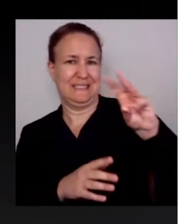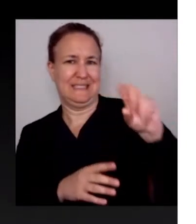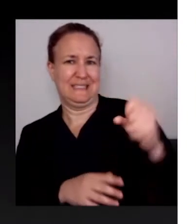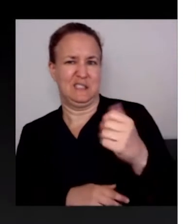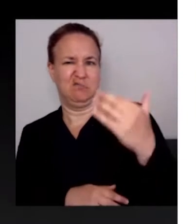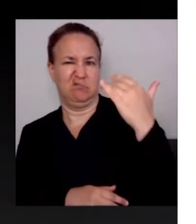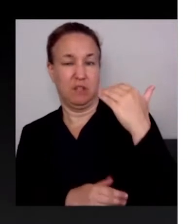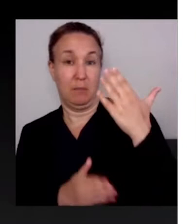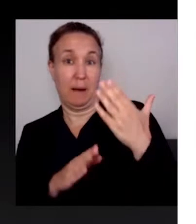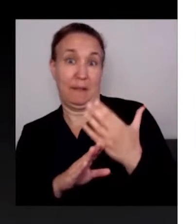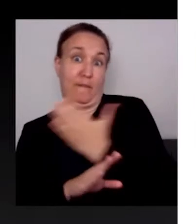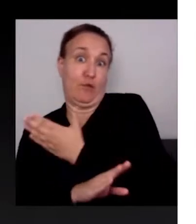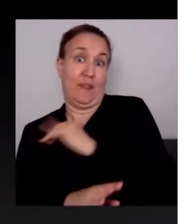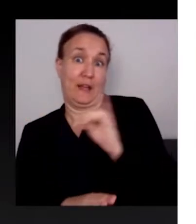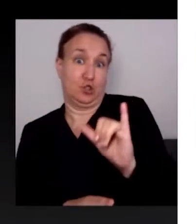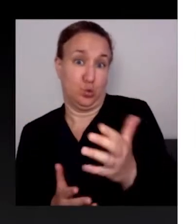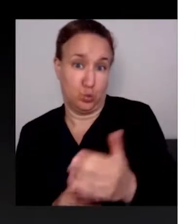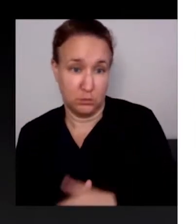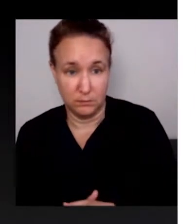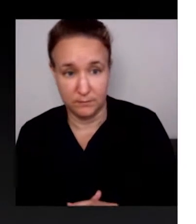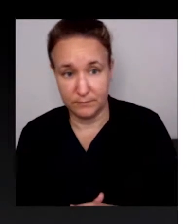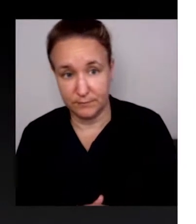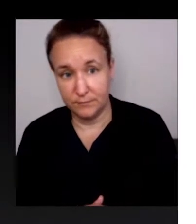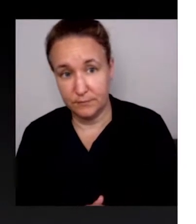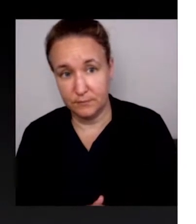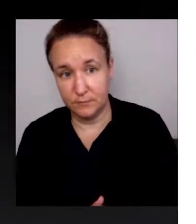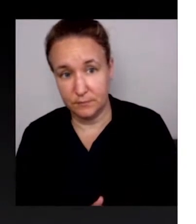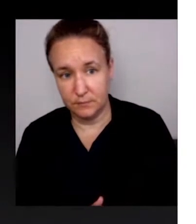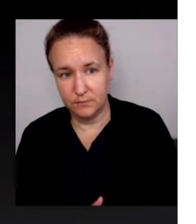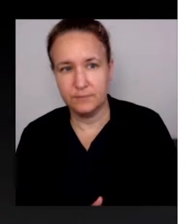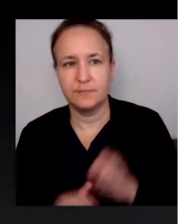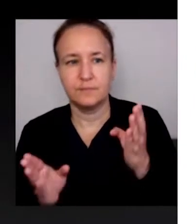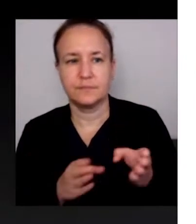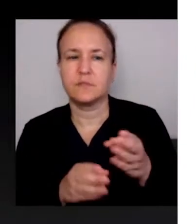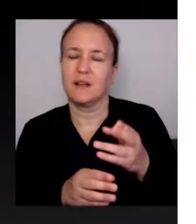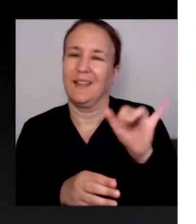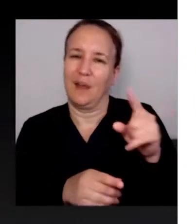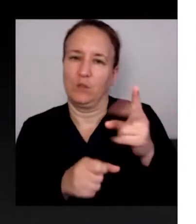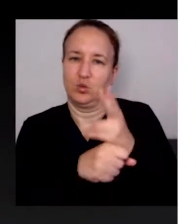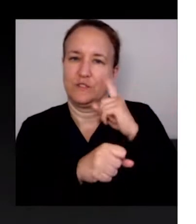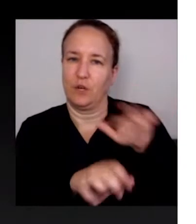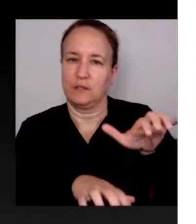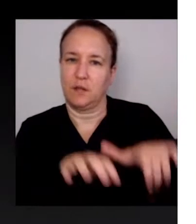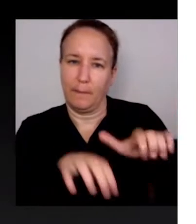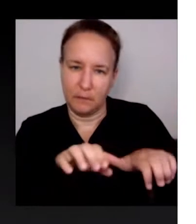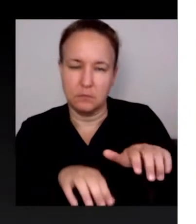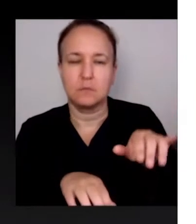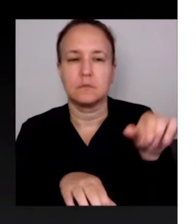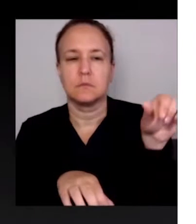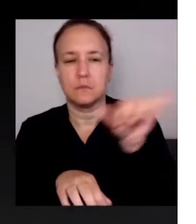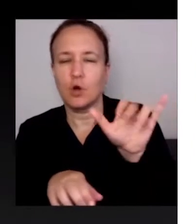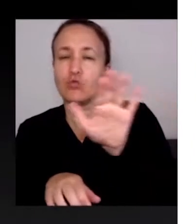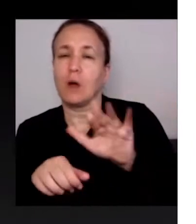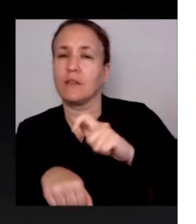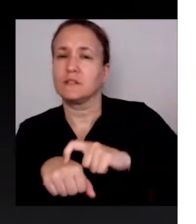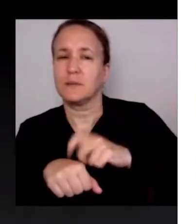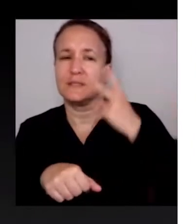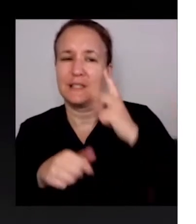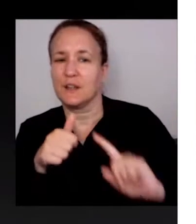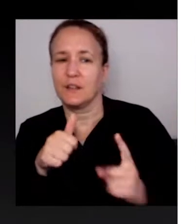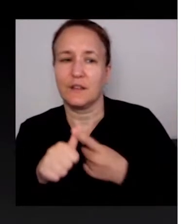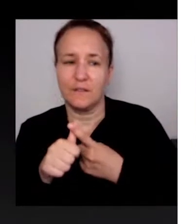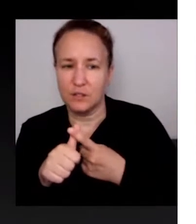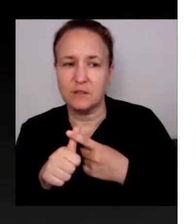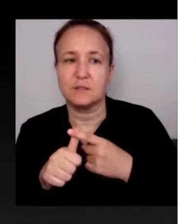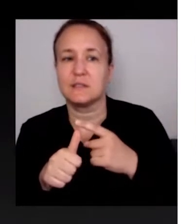even earlier. This one was used for typing, and we can also see around this time the first tilt sensor, like you